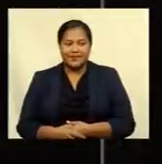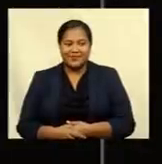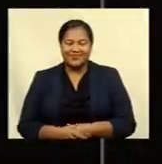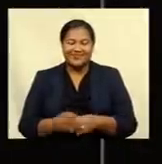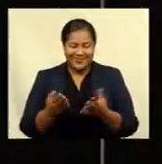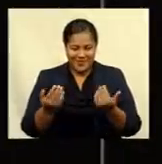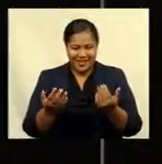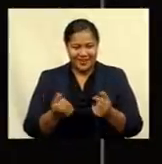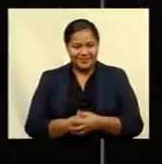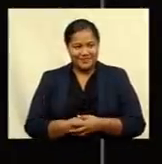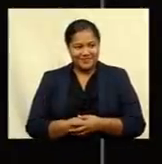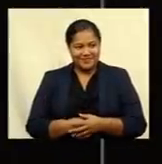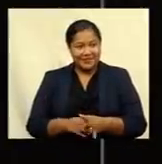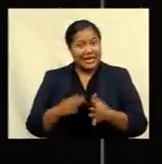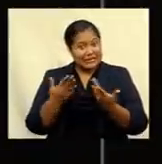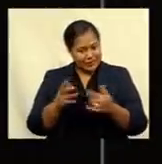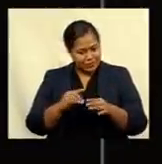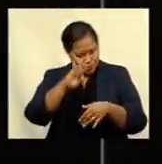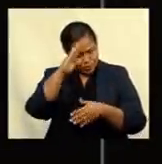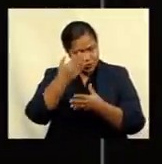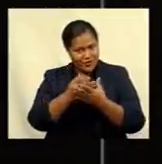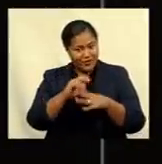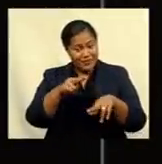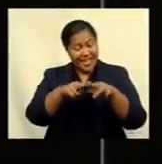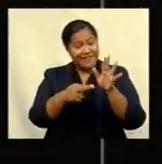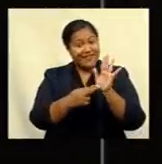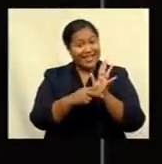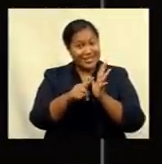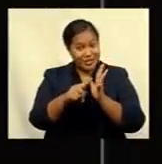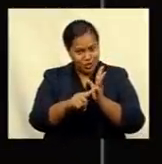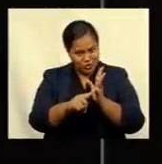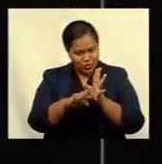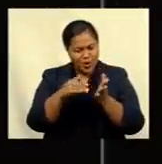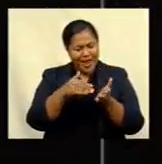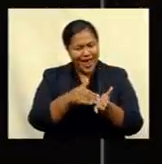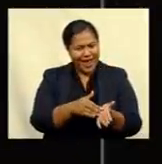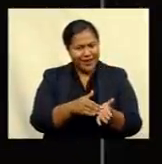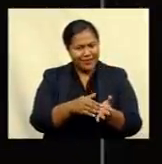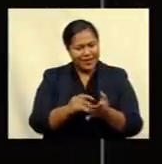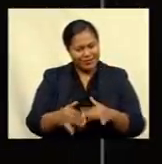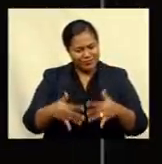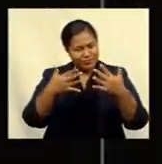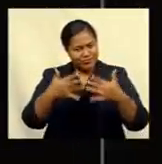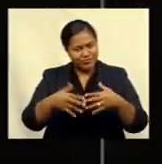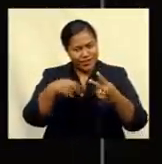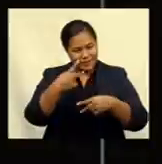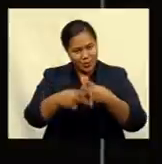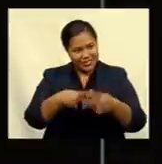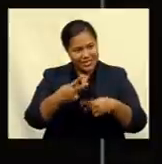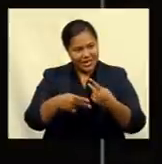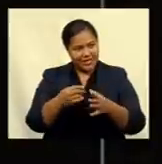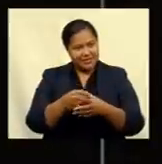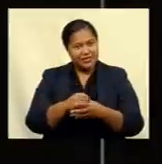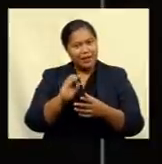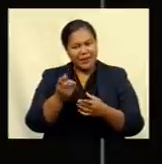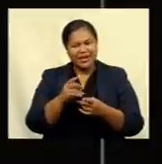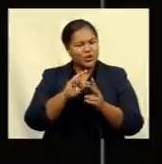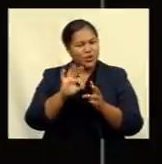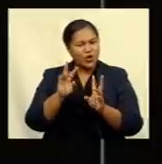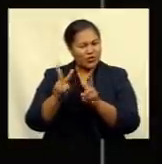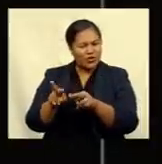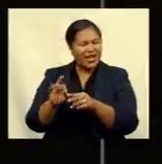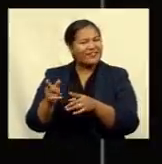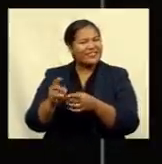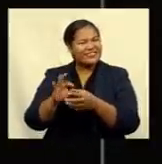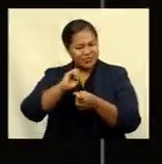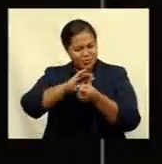Welcome back. Final year students from the Fiji National University are helping in data processing and are not looking after COVID-19